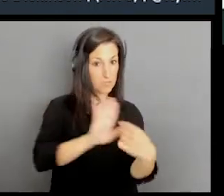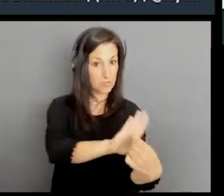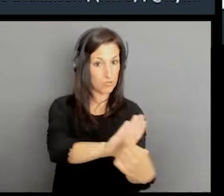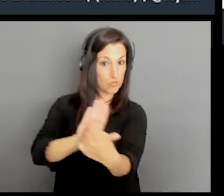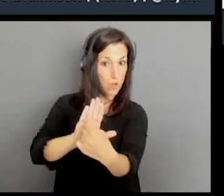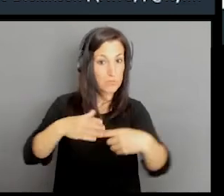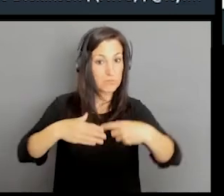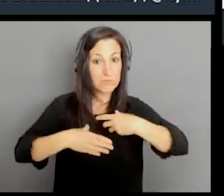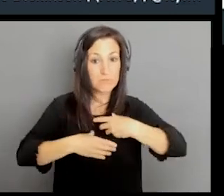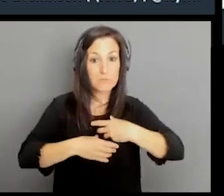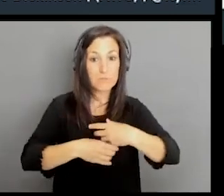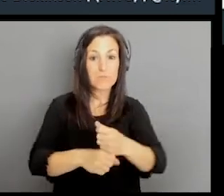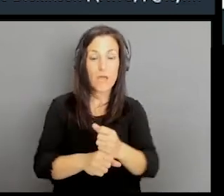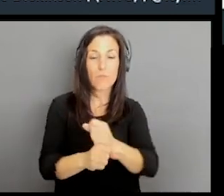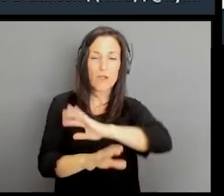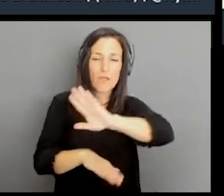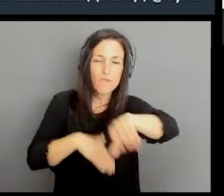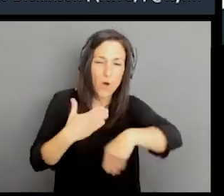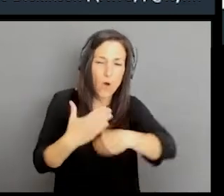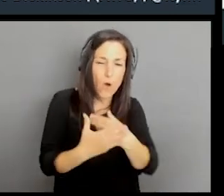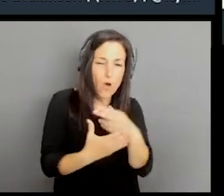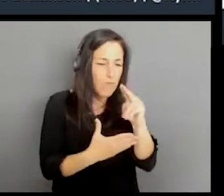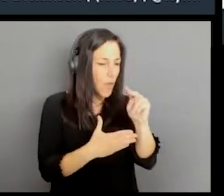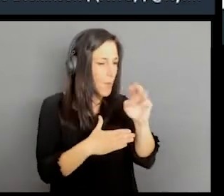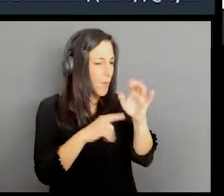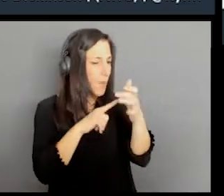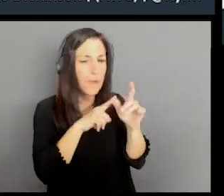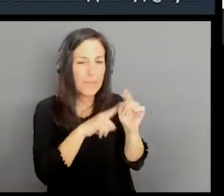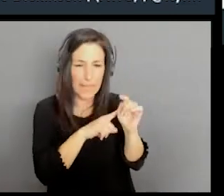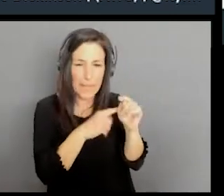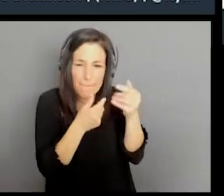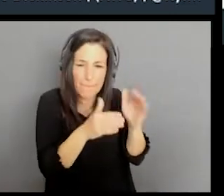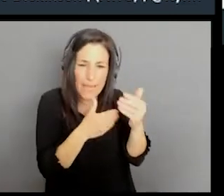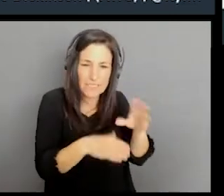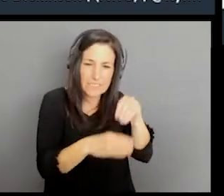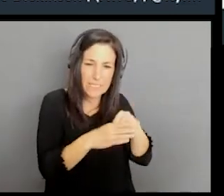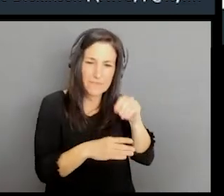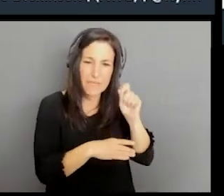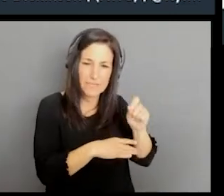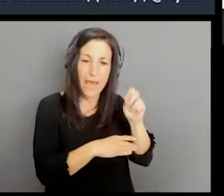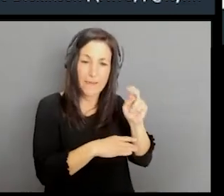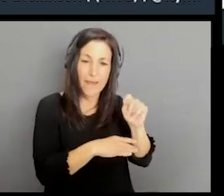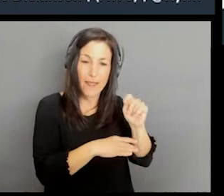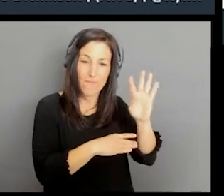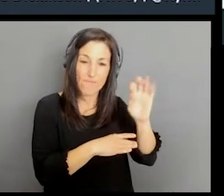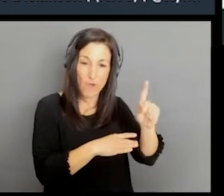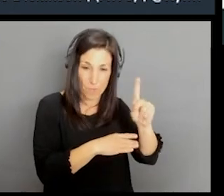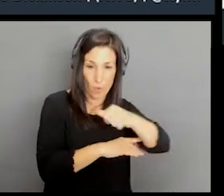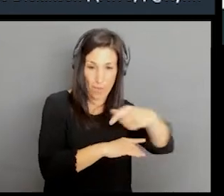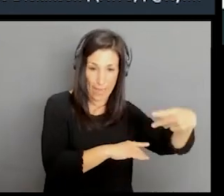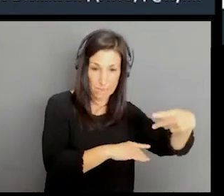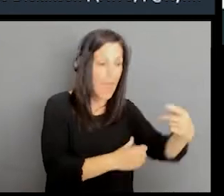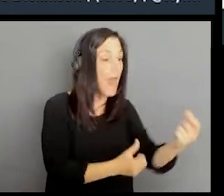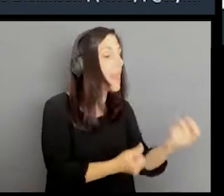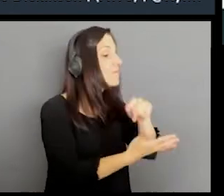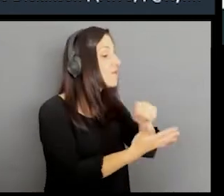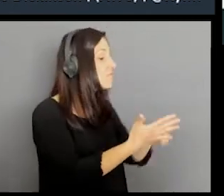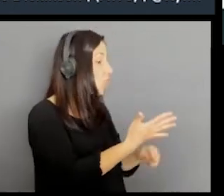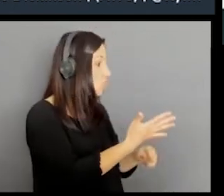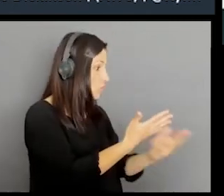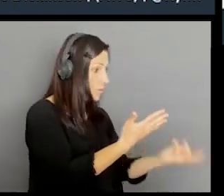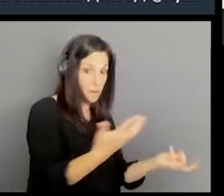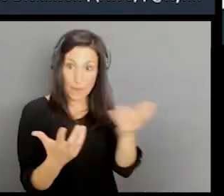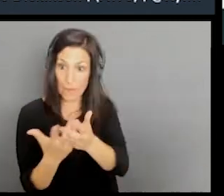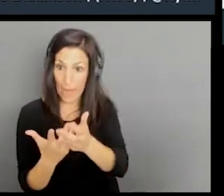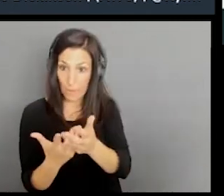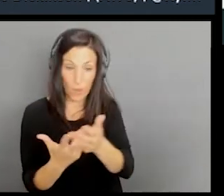of all the NuGet packages in your .NET Framework application and how many of those are compatible and incompatible against